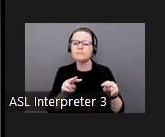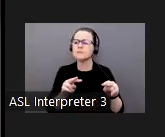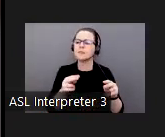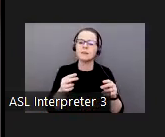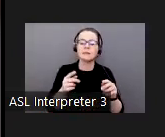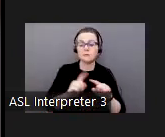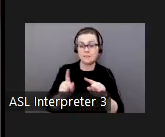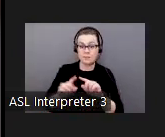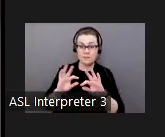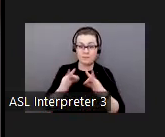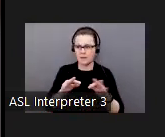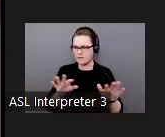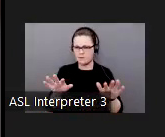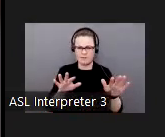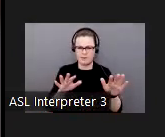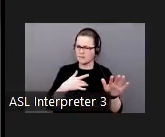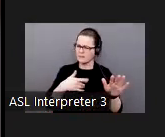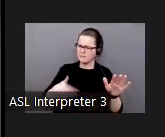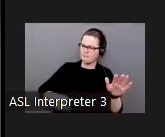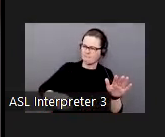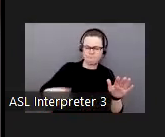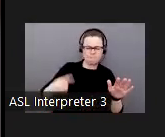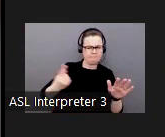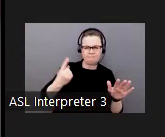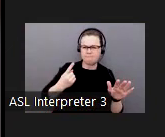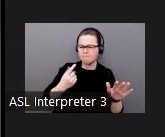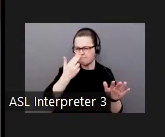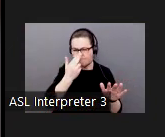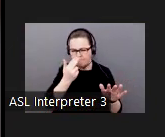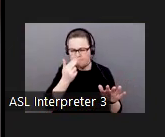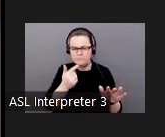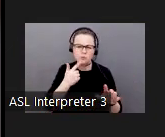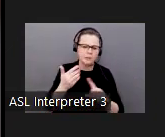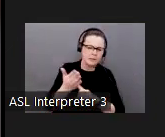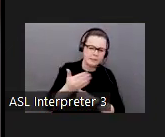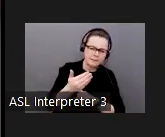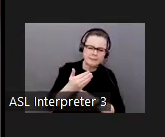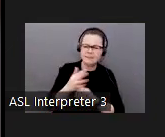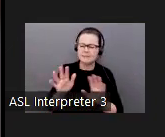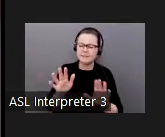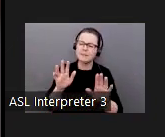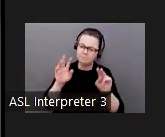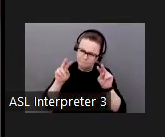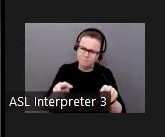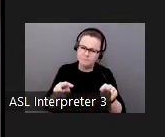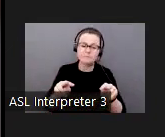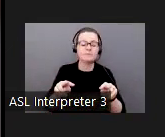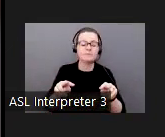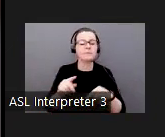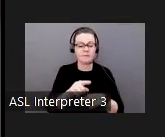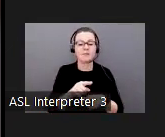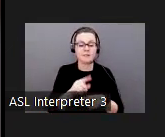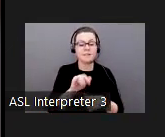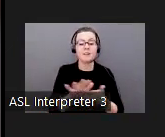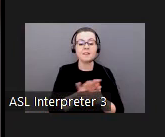son and a daughter who are showing up at their parents' house. There are subtitles on the video if you